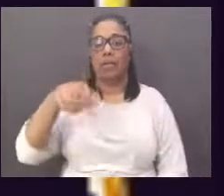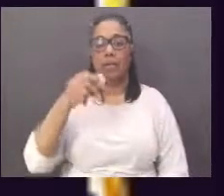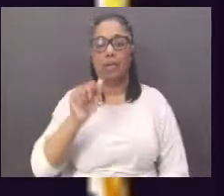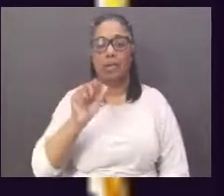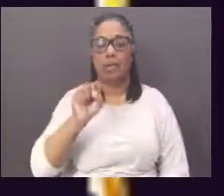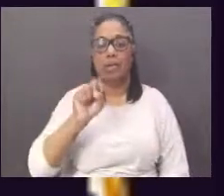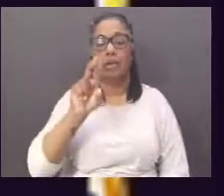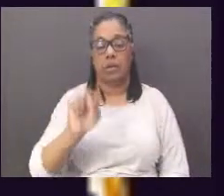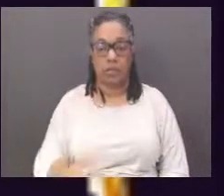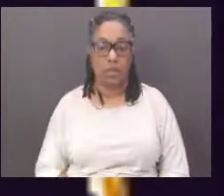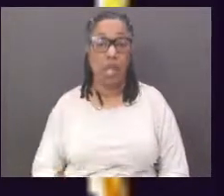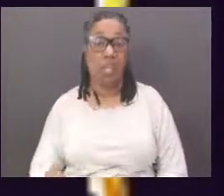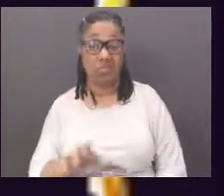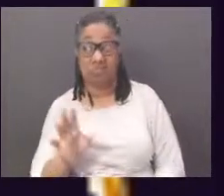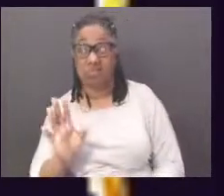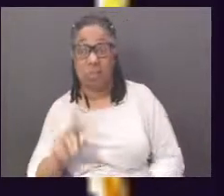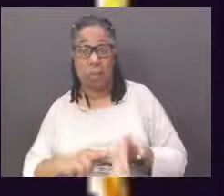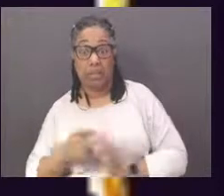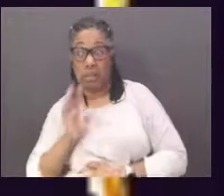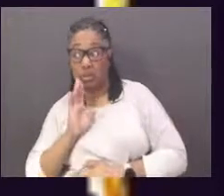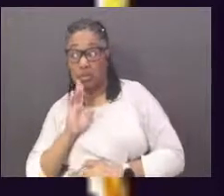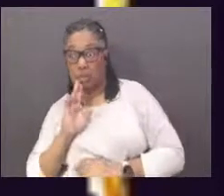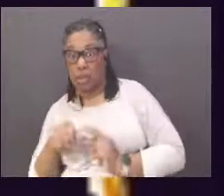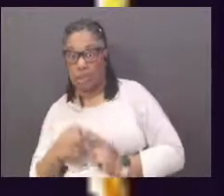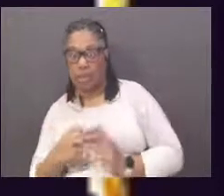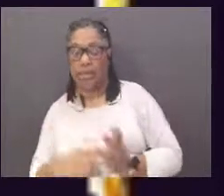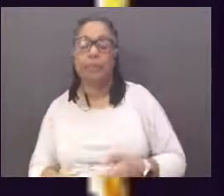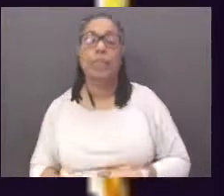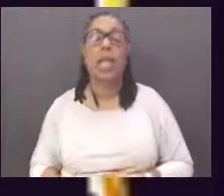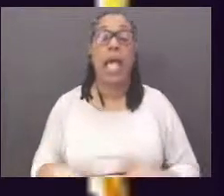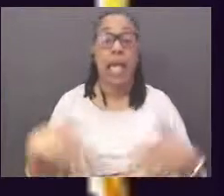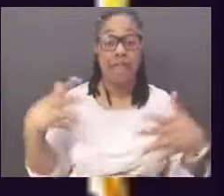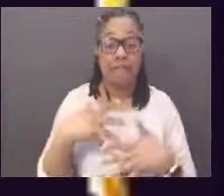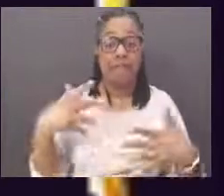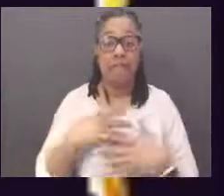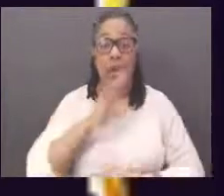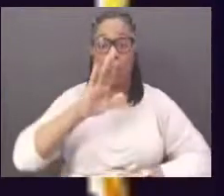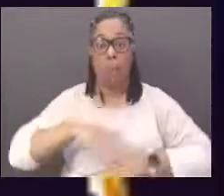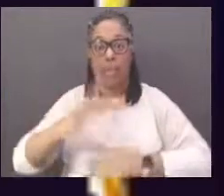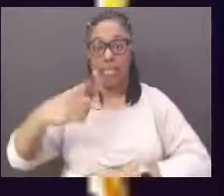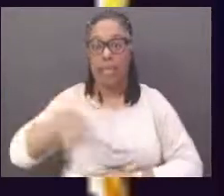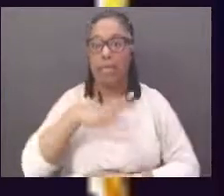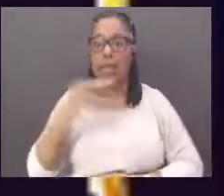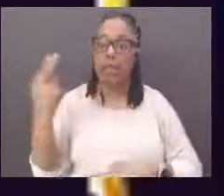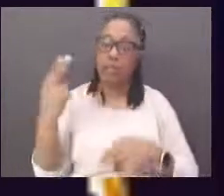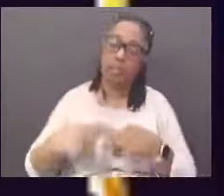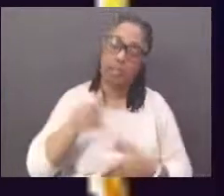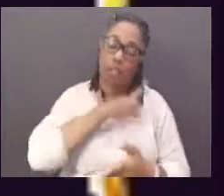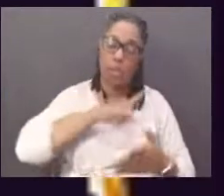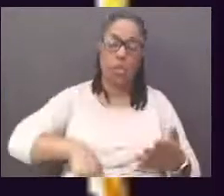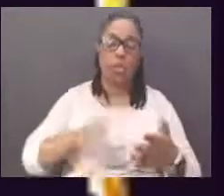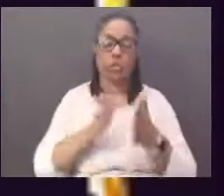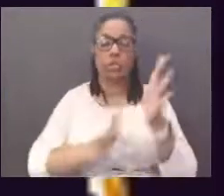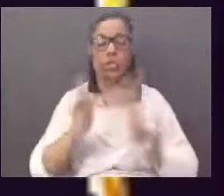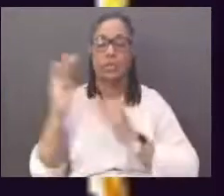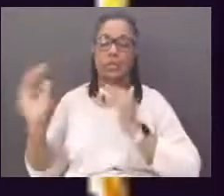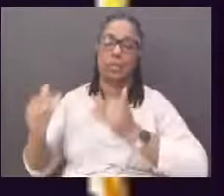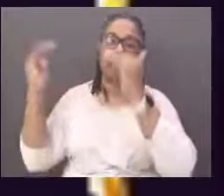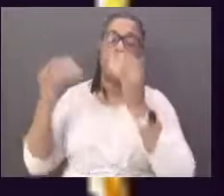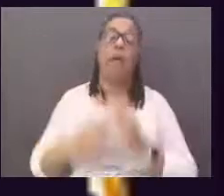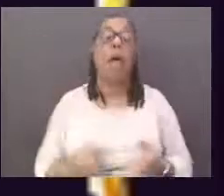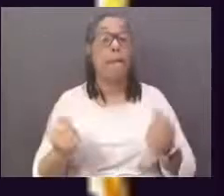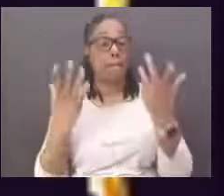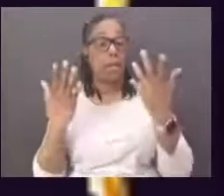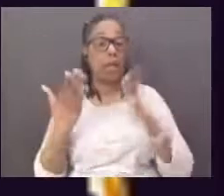beating. And fear fell on them. And the name of the Lord Jesus was magnified. And it says, many who had